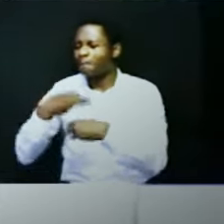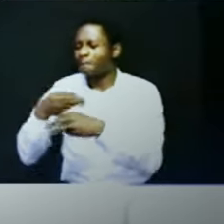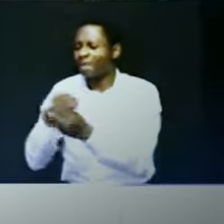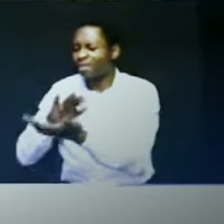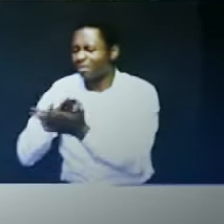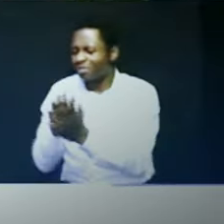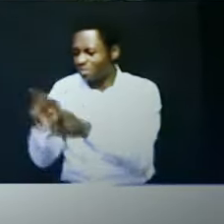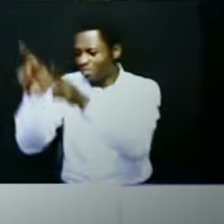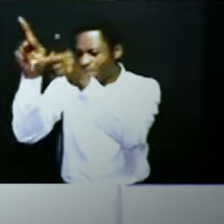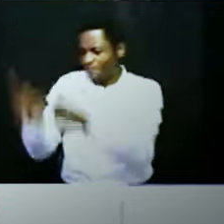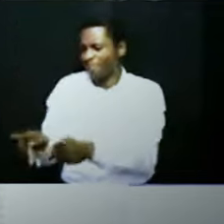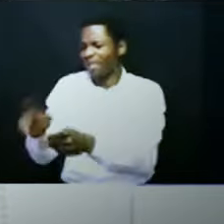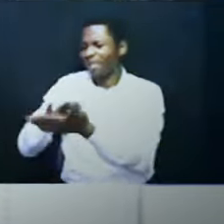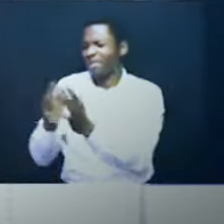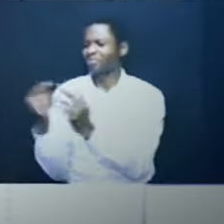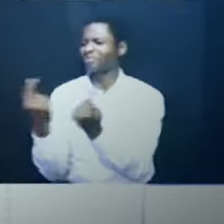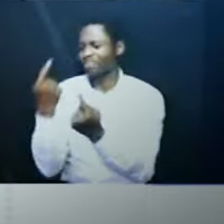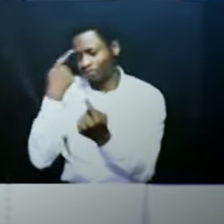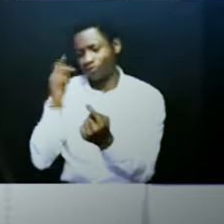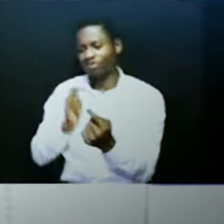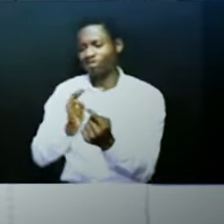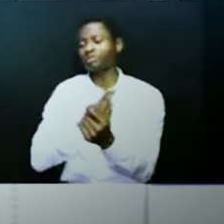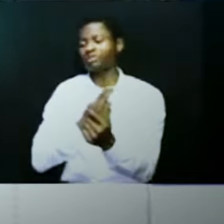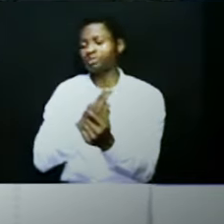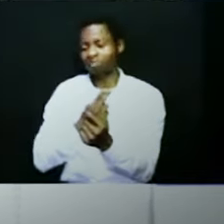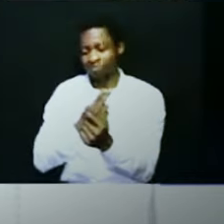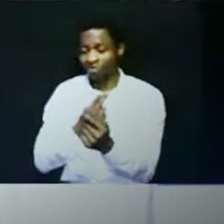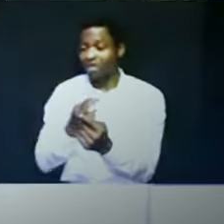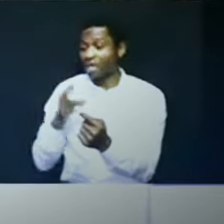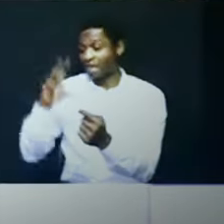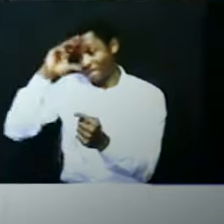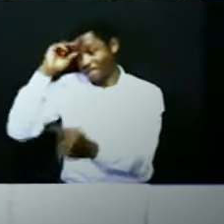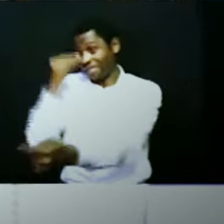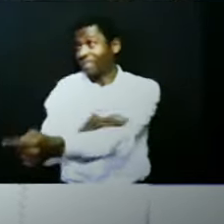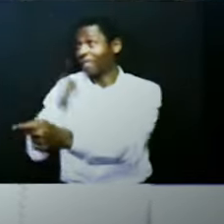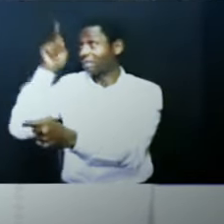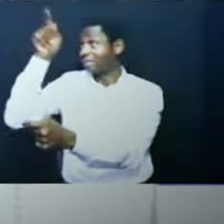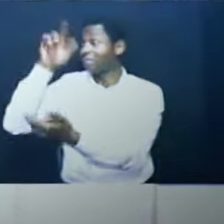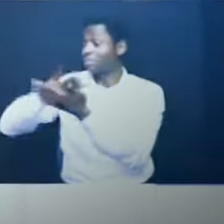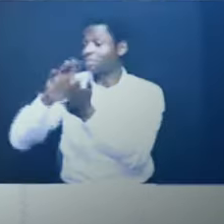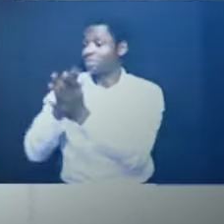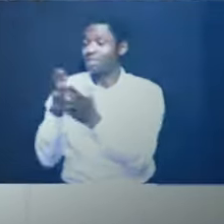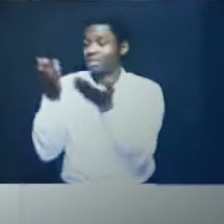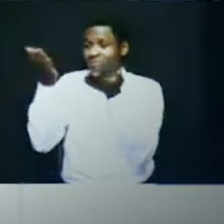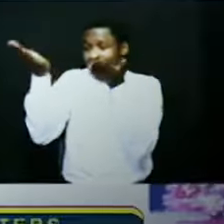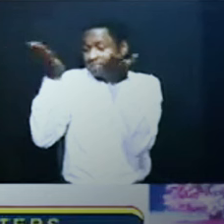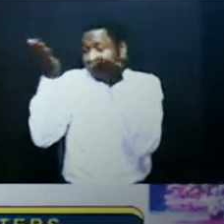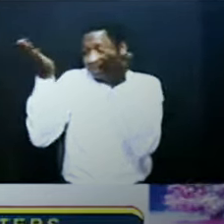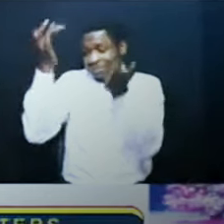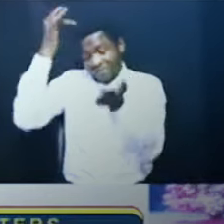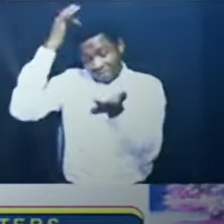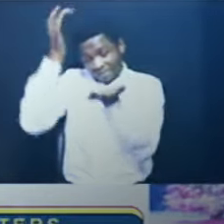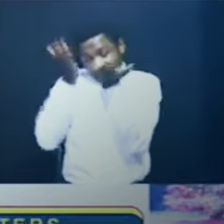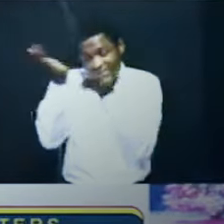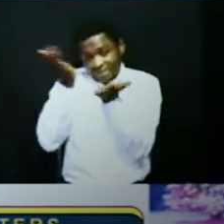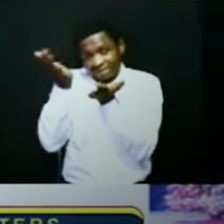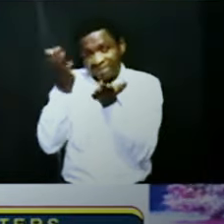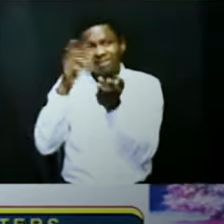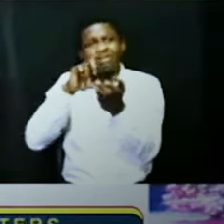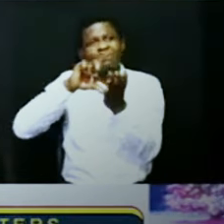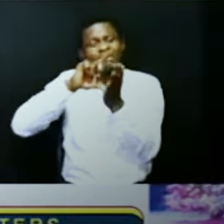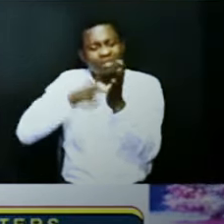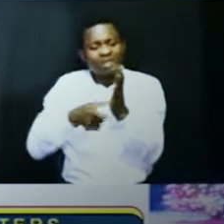The son became a slave so that slaves will become sons. So we have